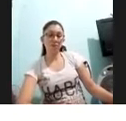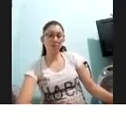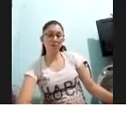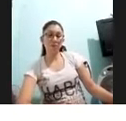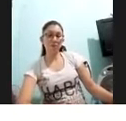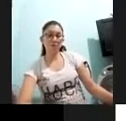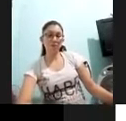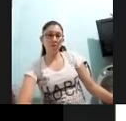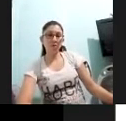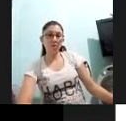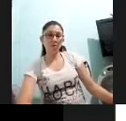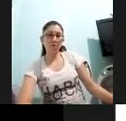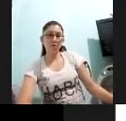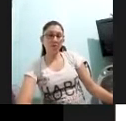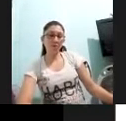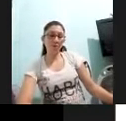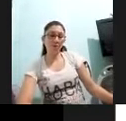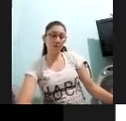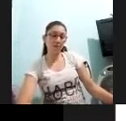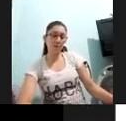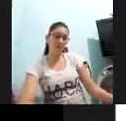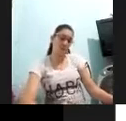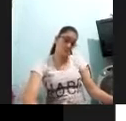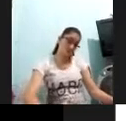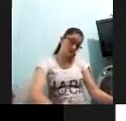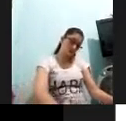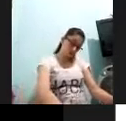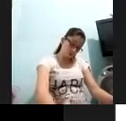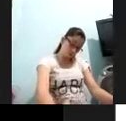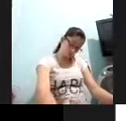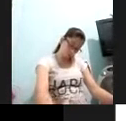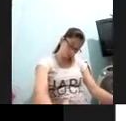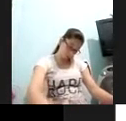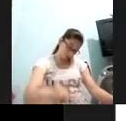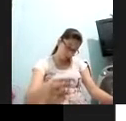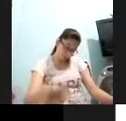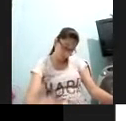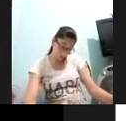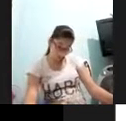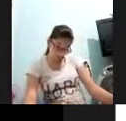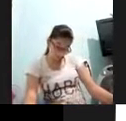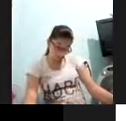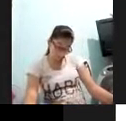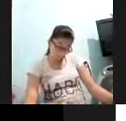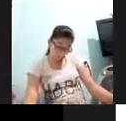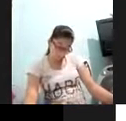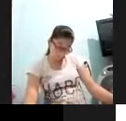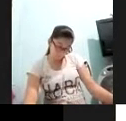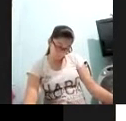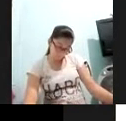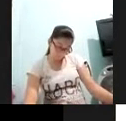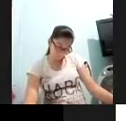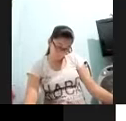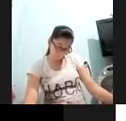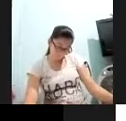My name is Yamilet. Okay. Your name is Antonio. Her name